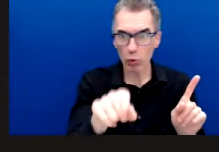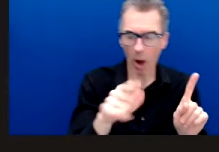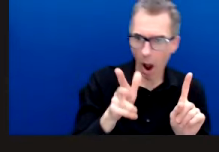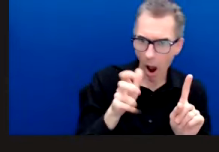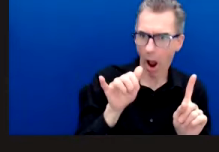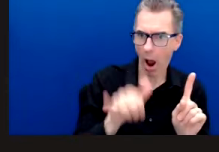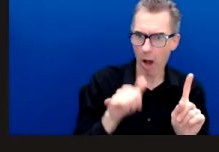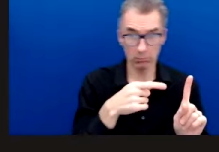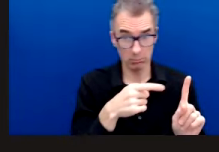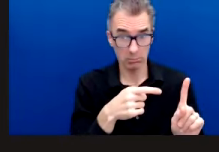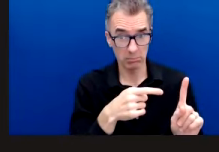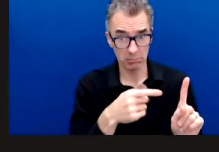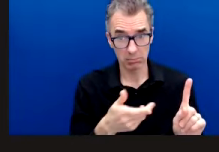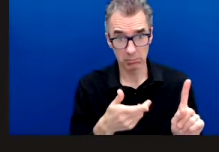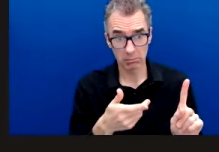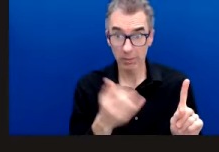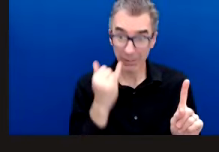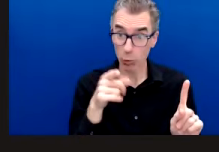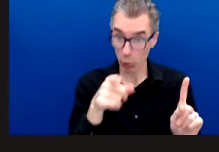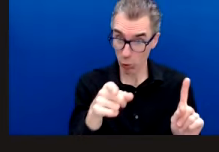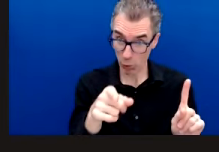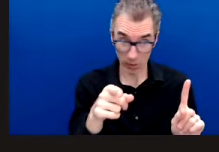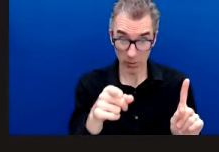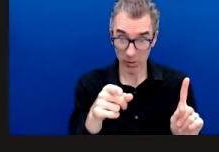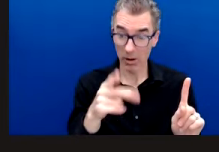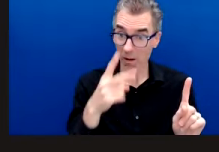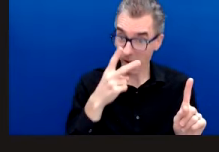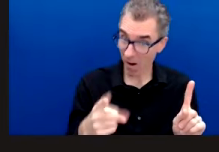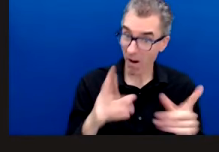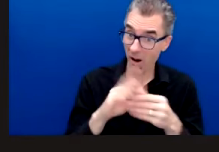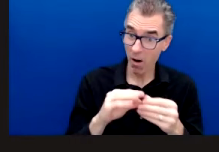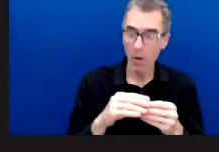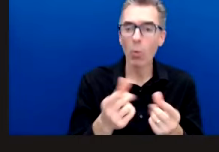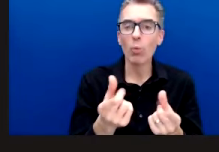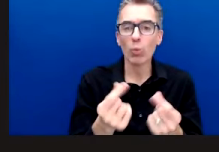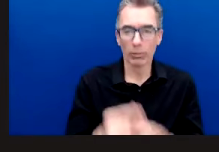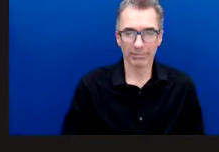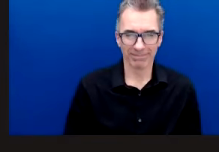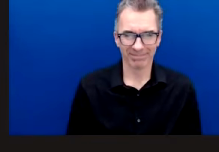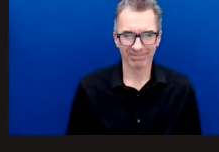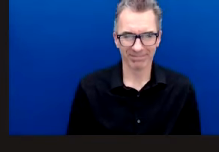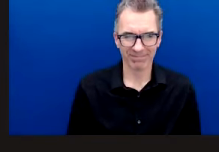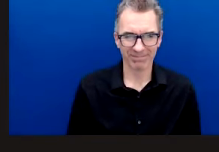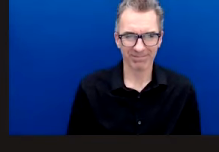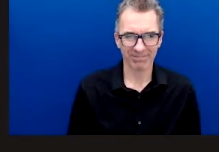so if you were that faculty member, what would you do with that information that was provided to you?